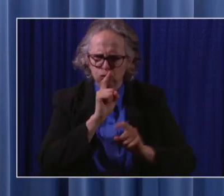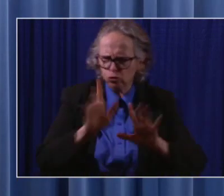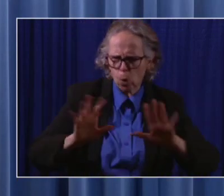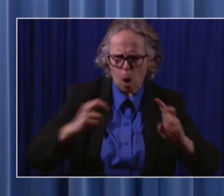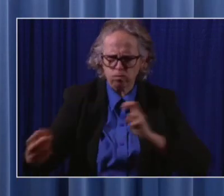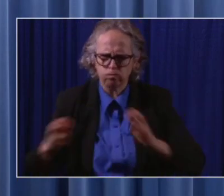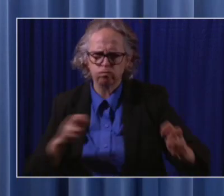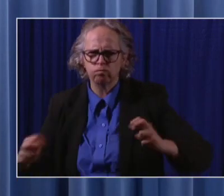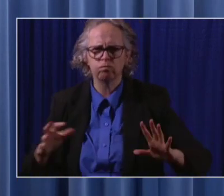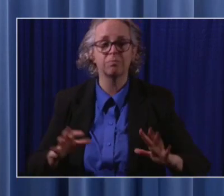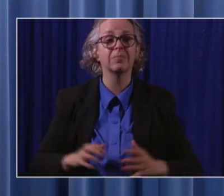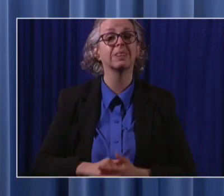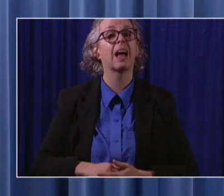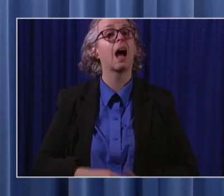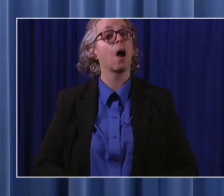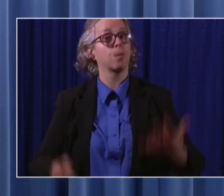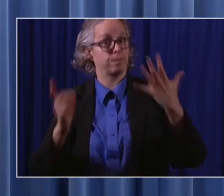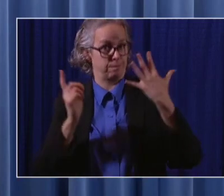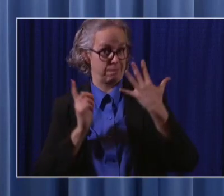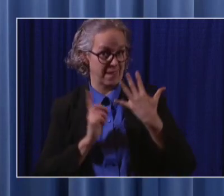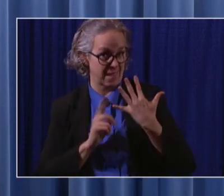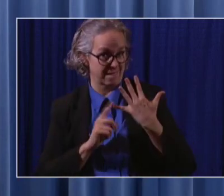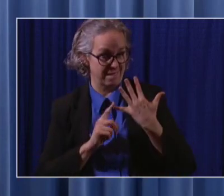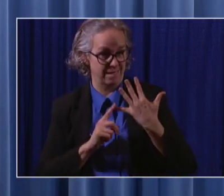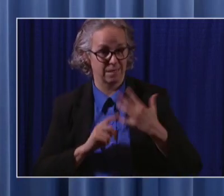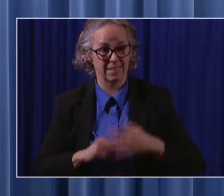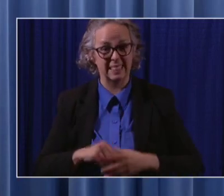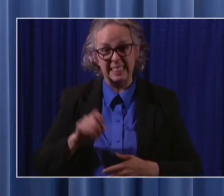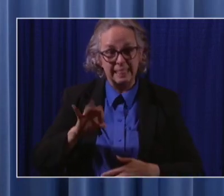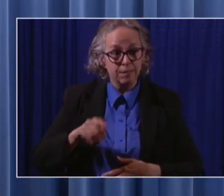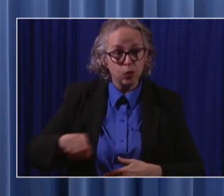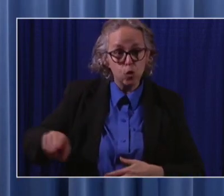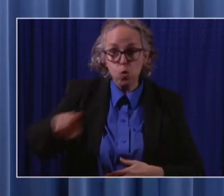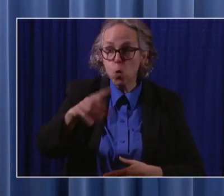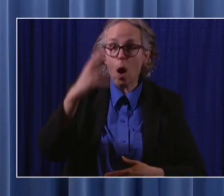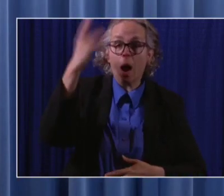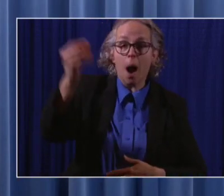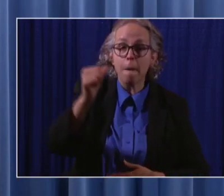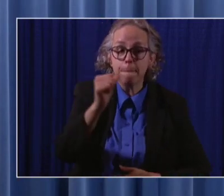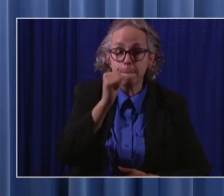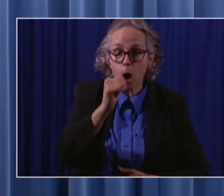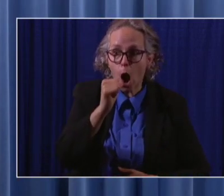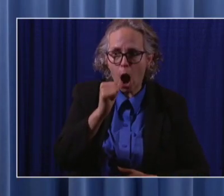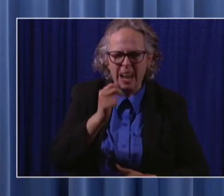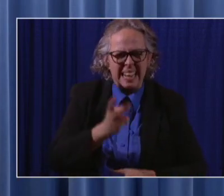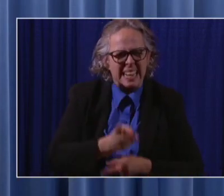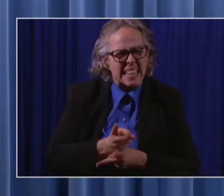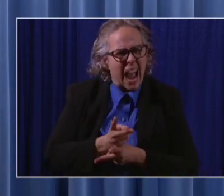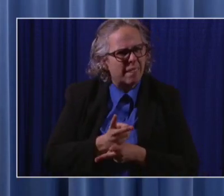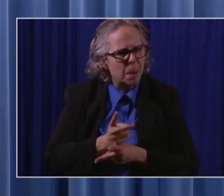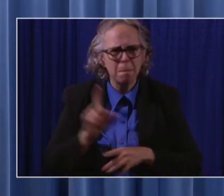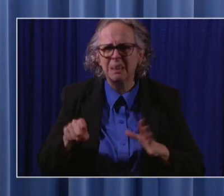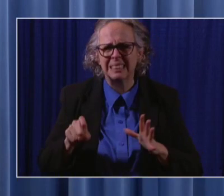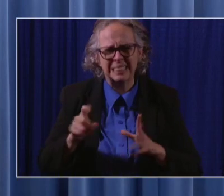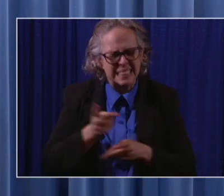Next, take extra precautions if you go to bars or nightclubs, where use of masks typically